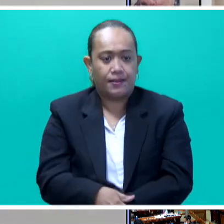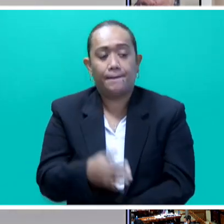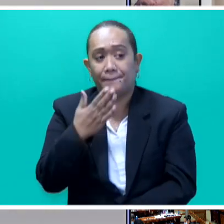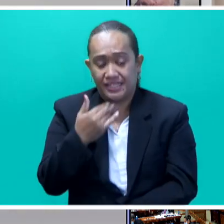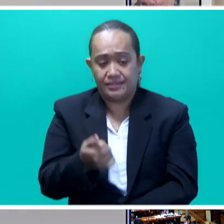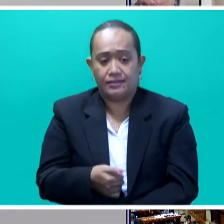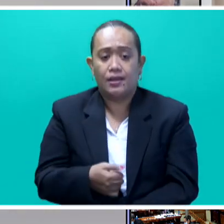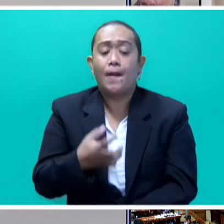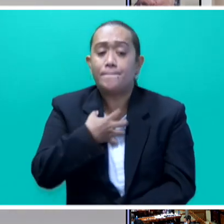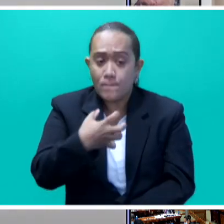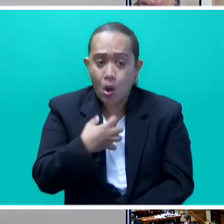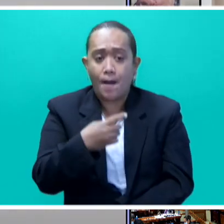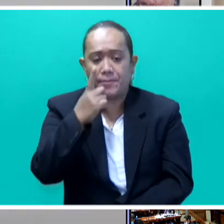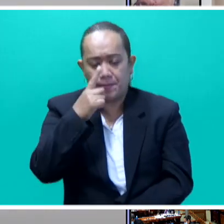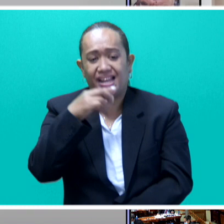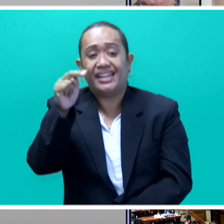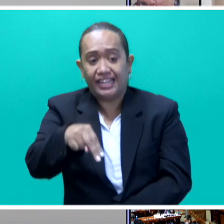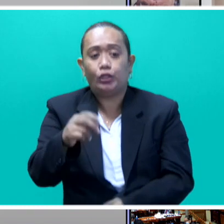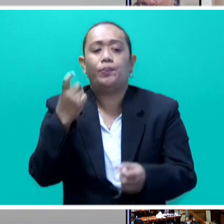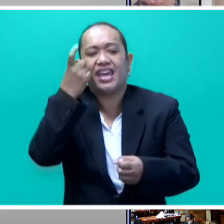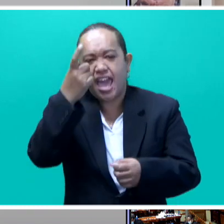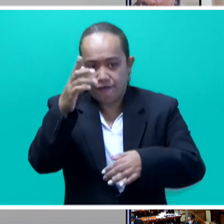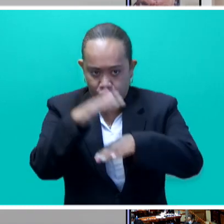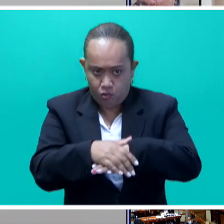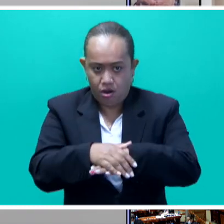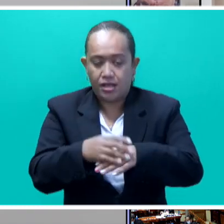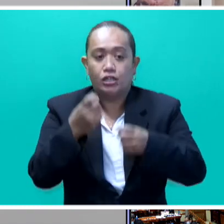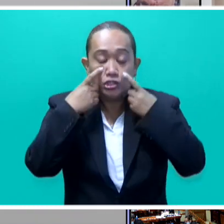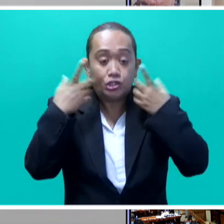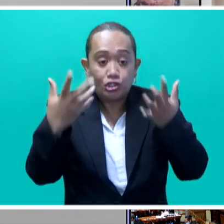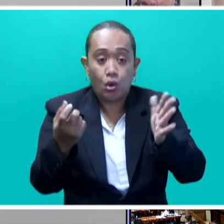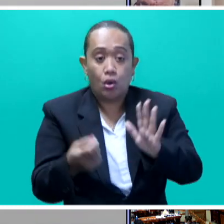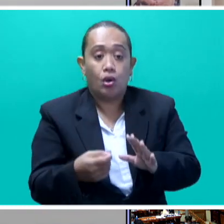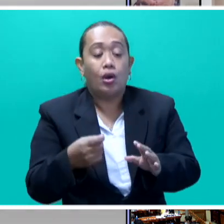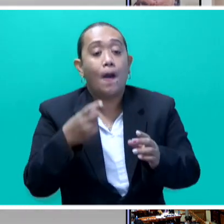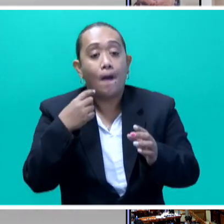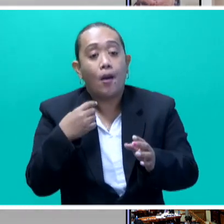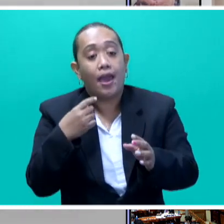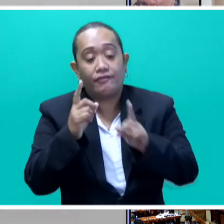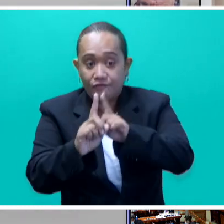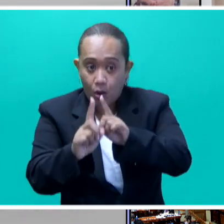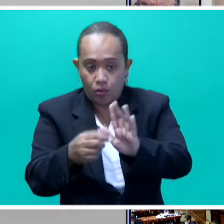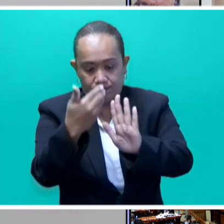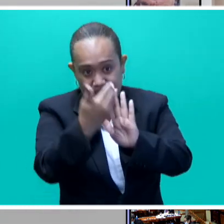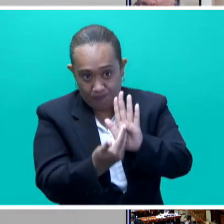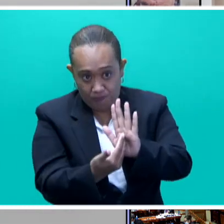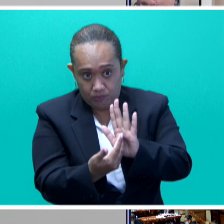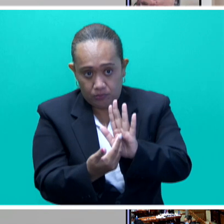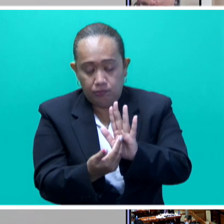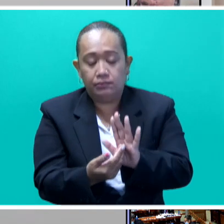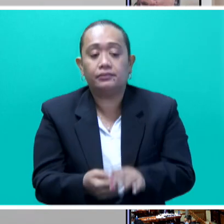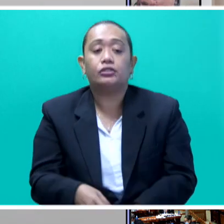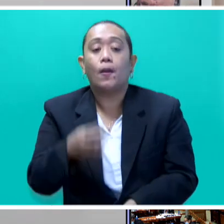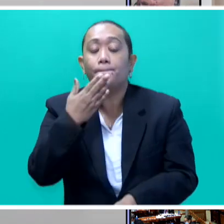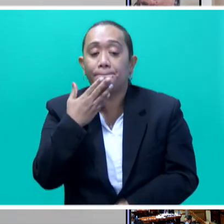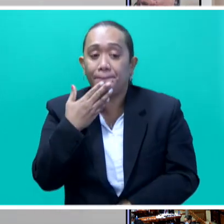vaccinated and take precautions to reduce exposure, even the spread of Delta will hit a dead end.